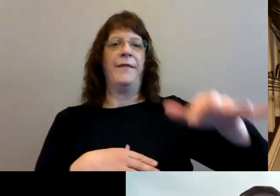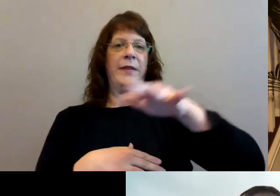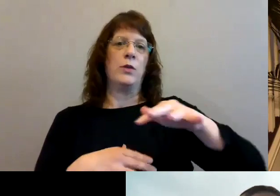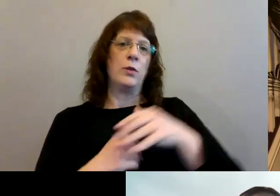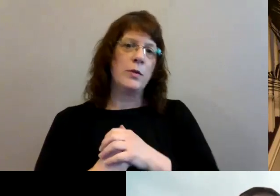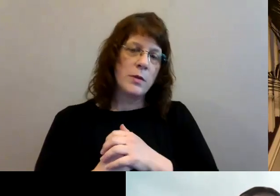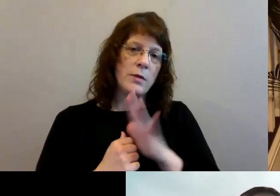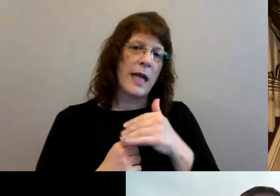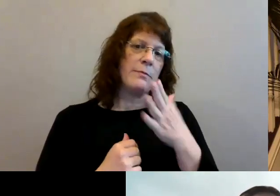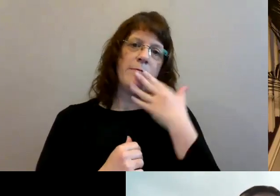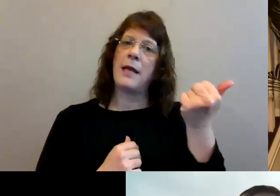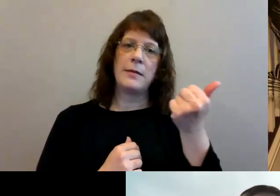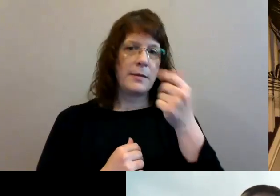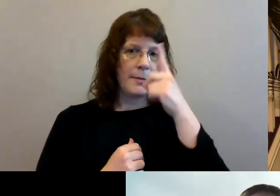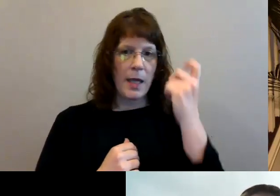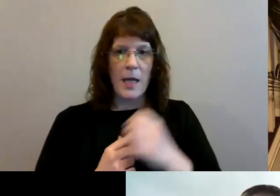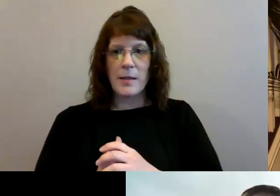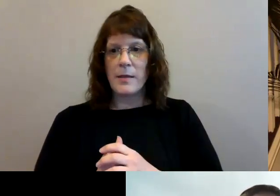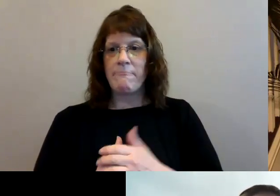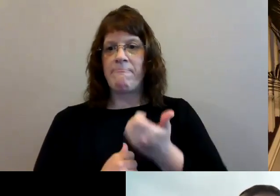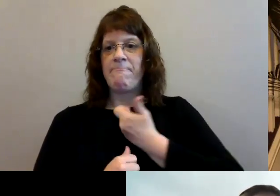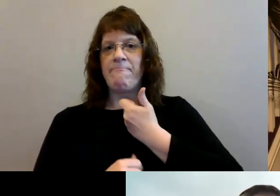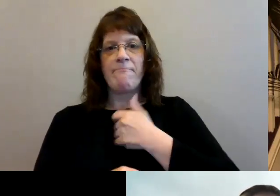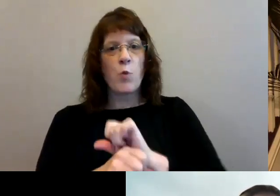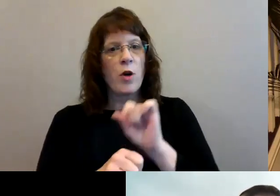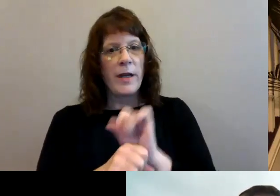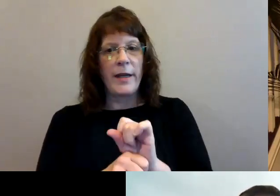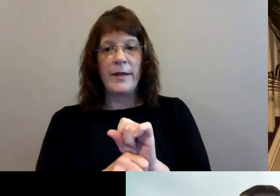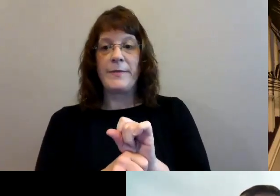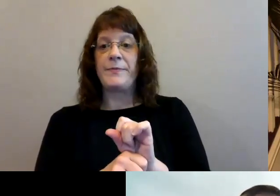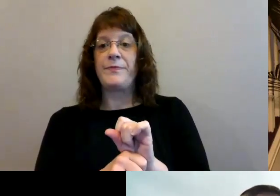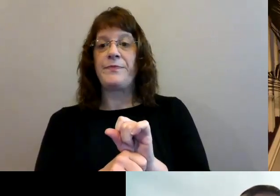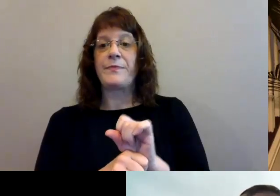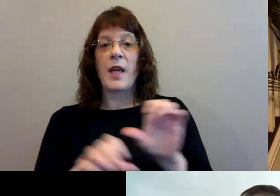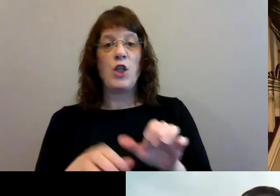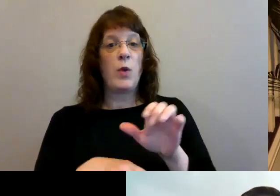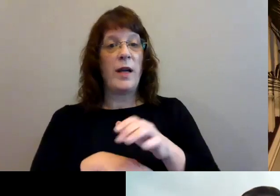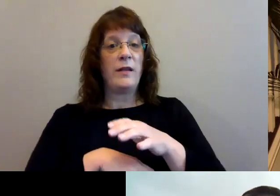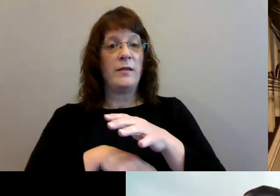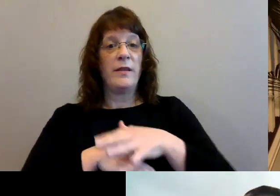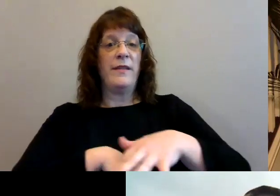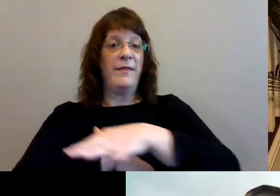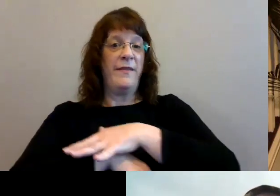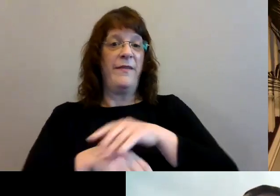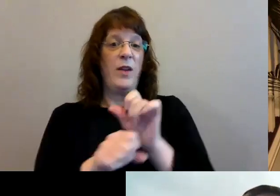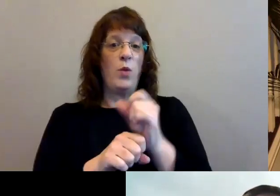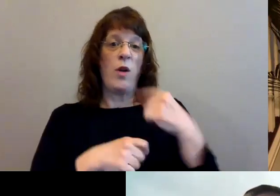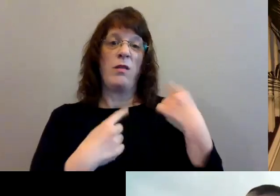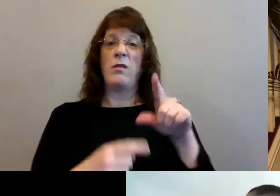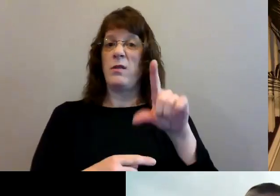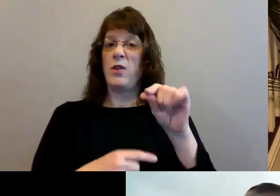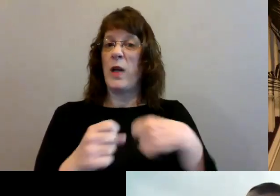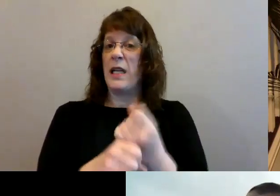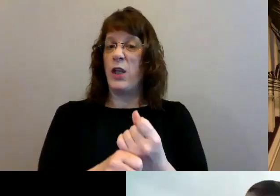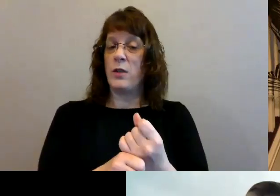the best, because I've been working and doing field work for over 20 years, and I'm